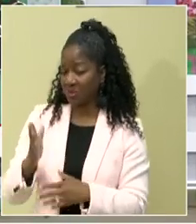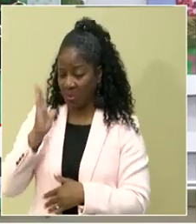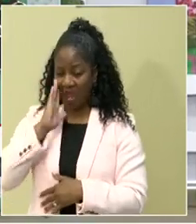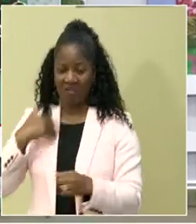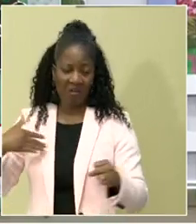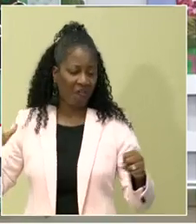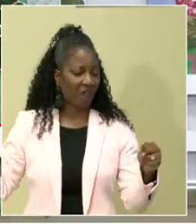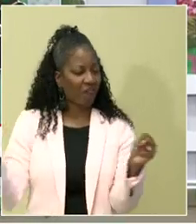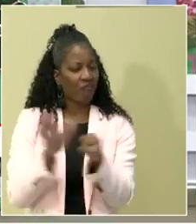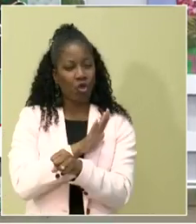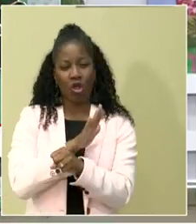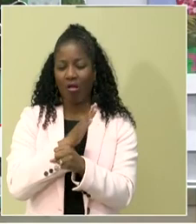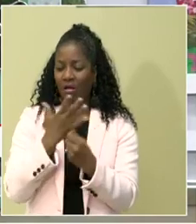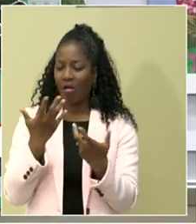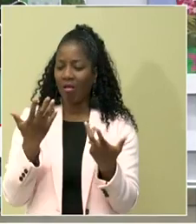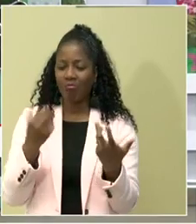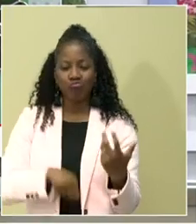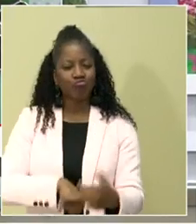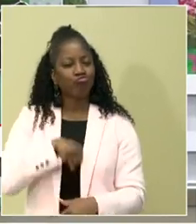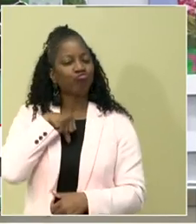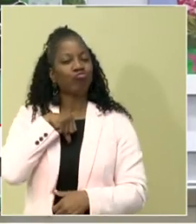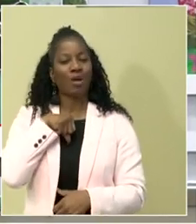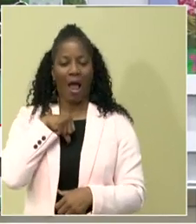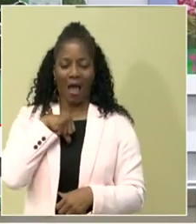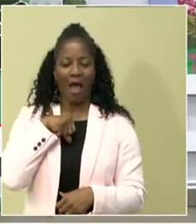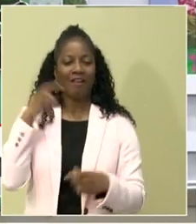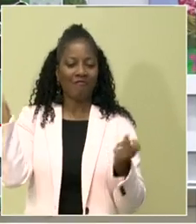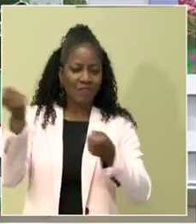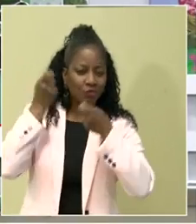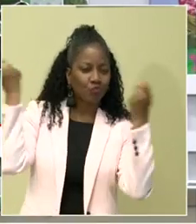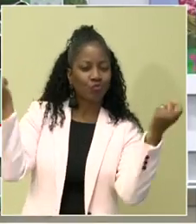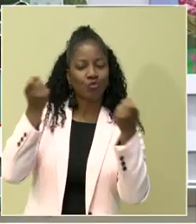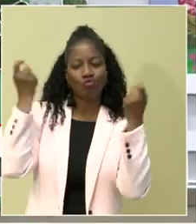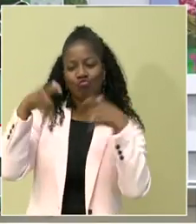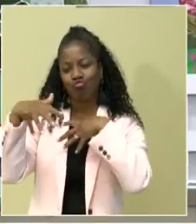a full-blown festival and parade.